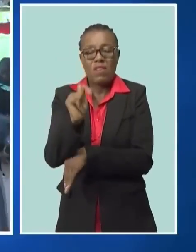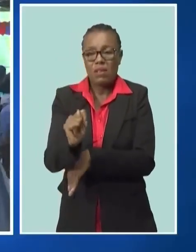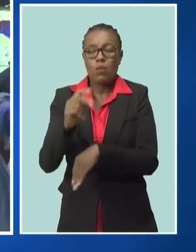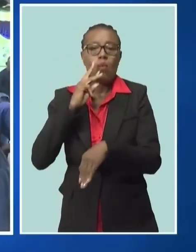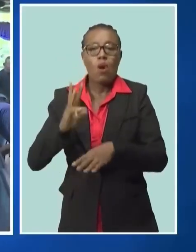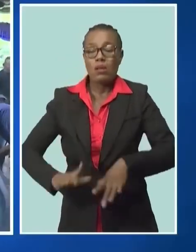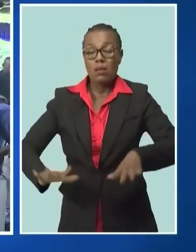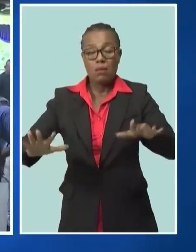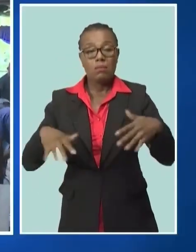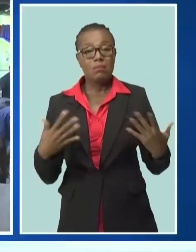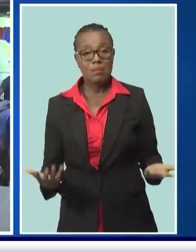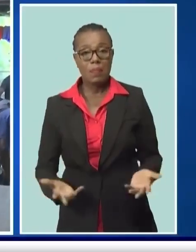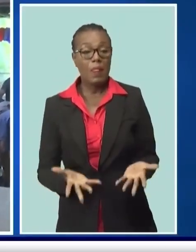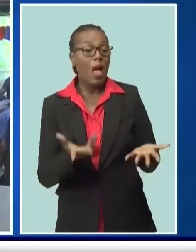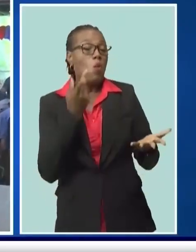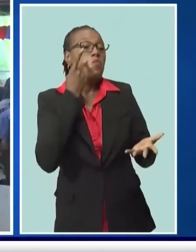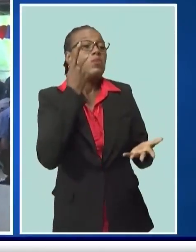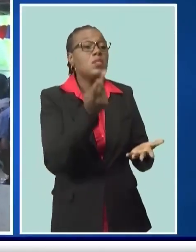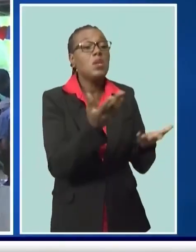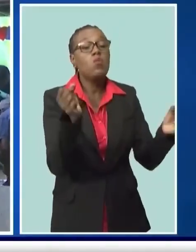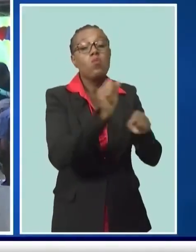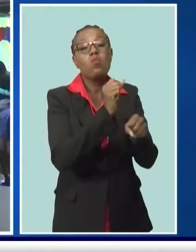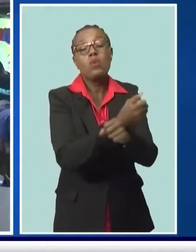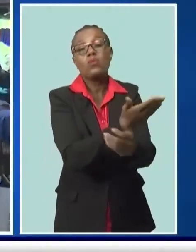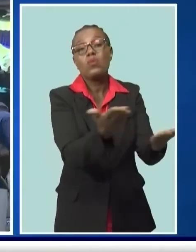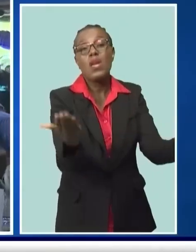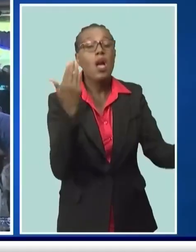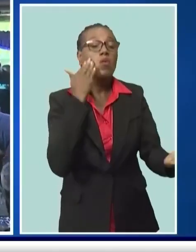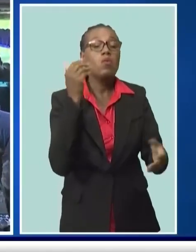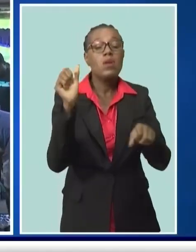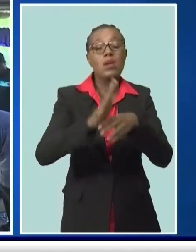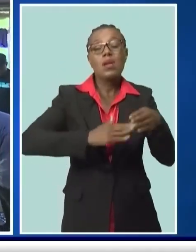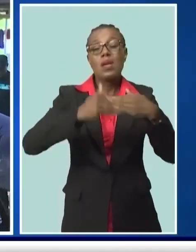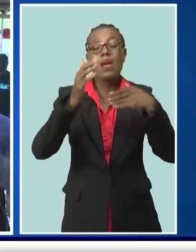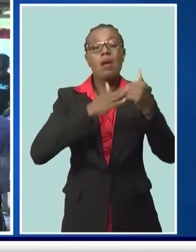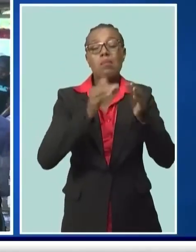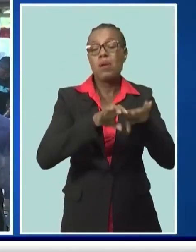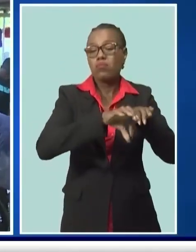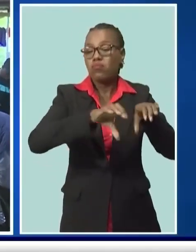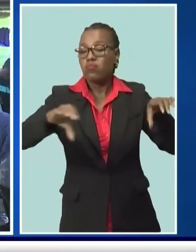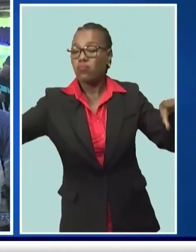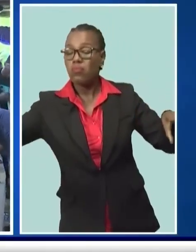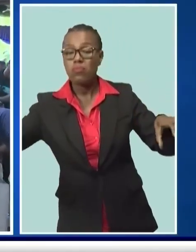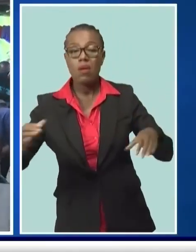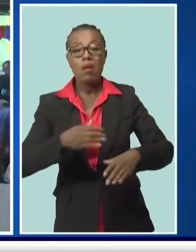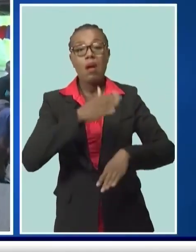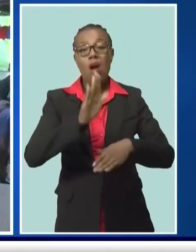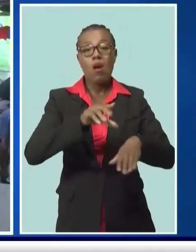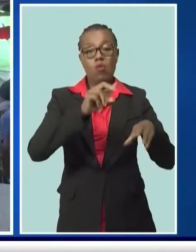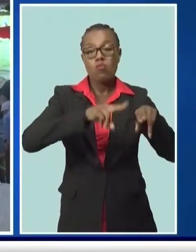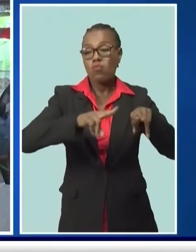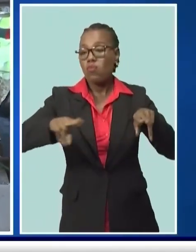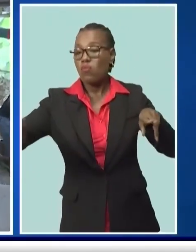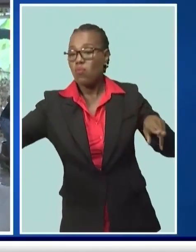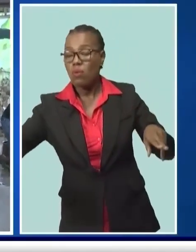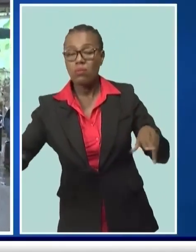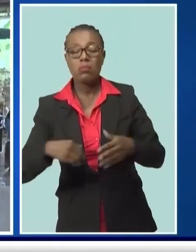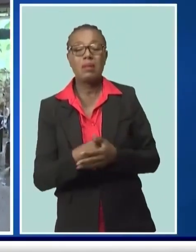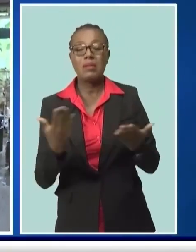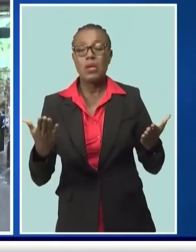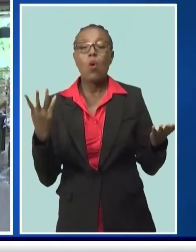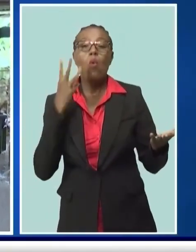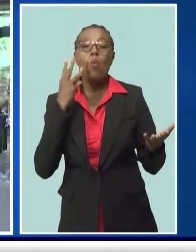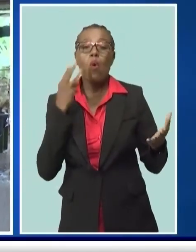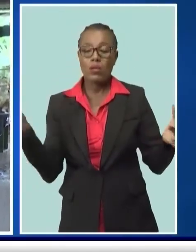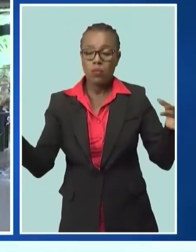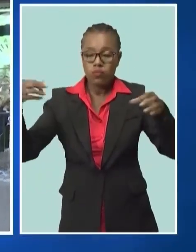here because they know they can build a box train, cross the road, put in a grill, cross there as well to trap some of that water, and they can